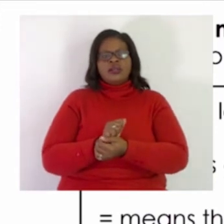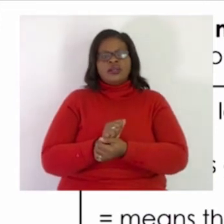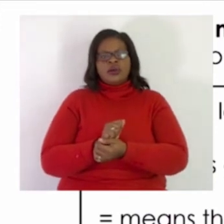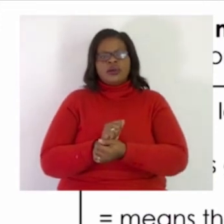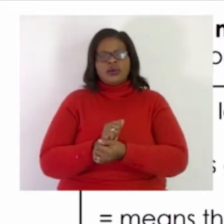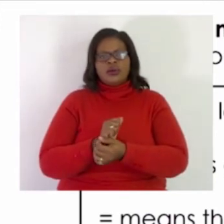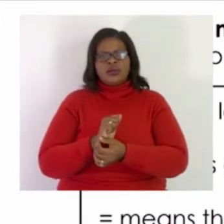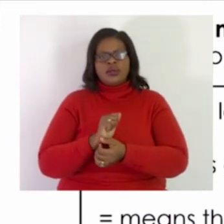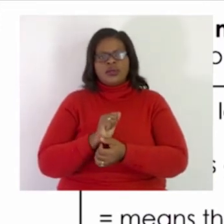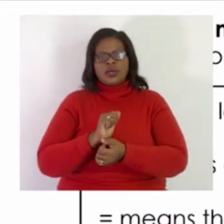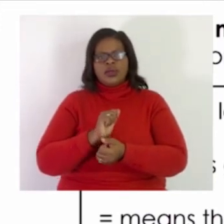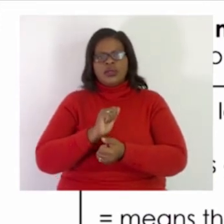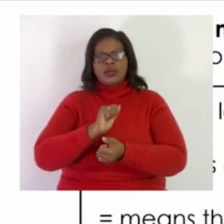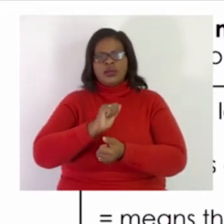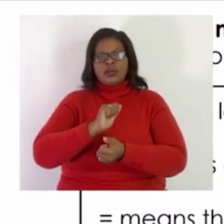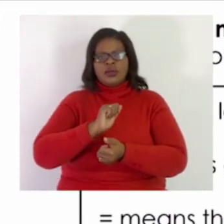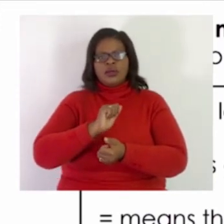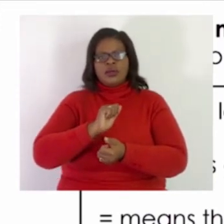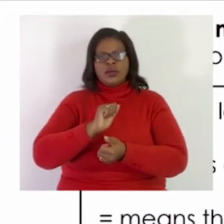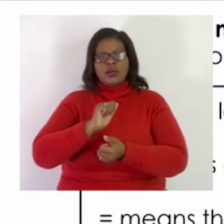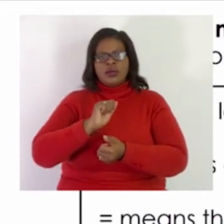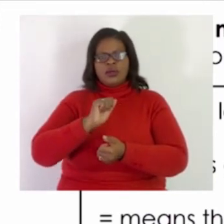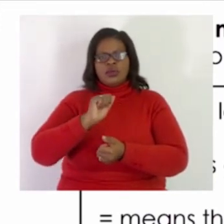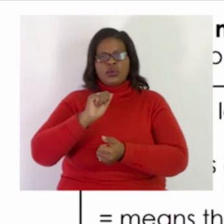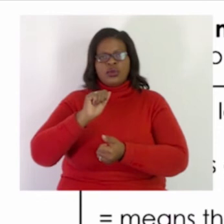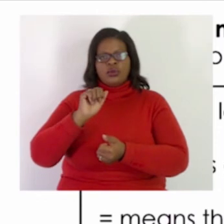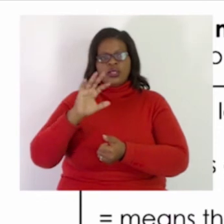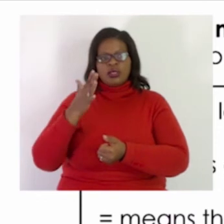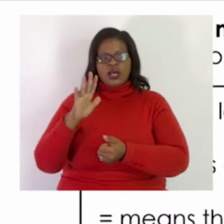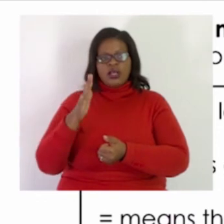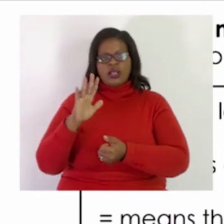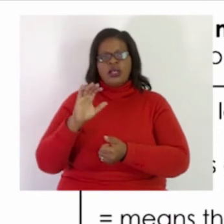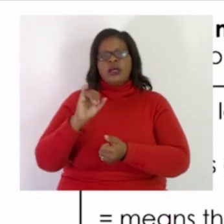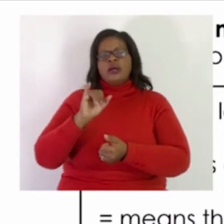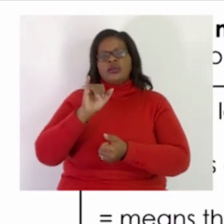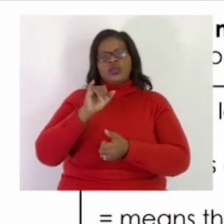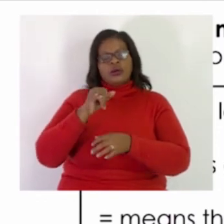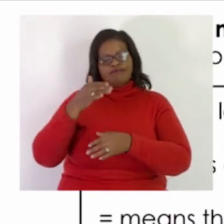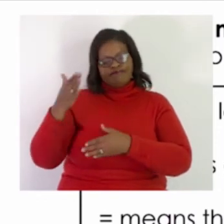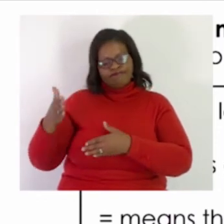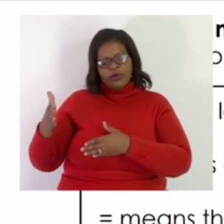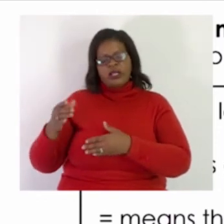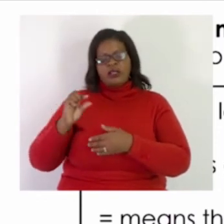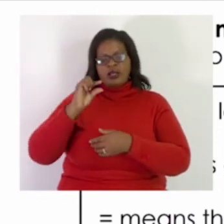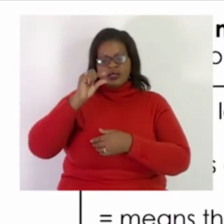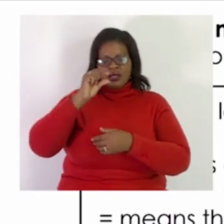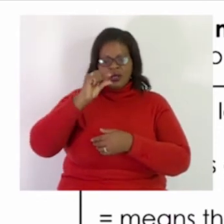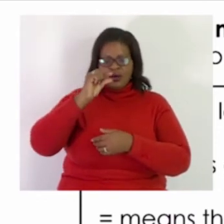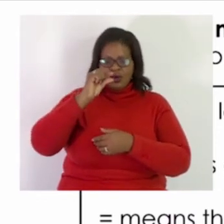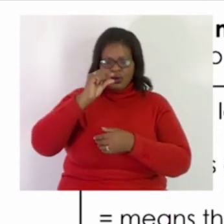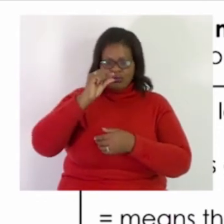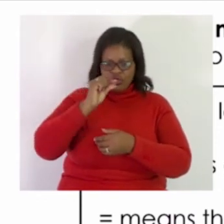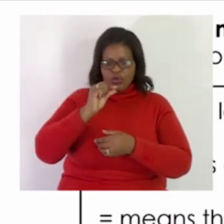the right, it means less than. The one which is opening to